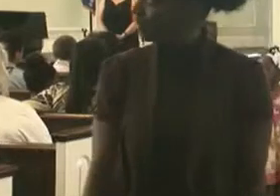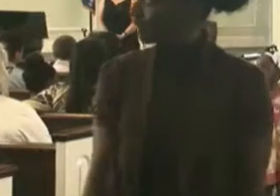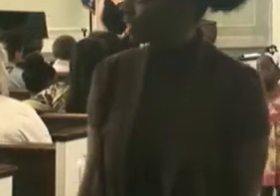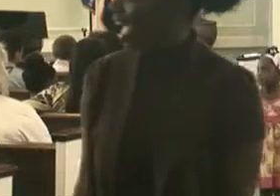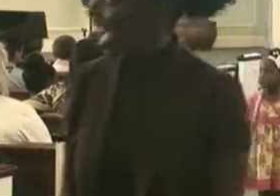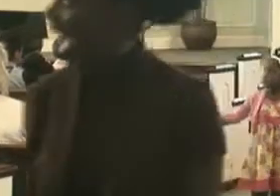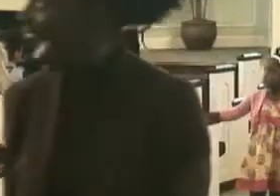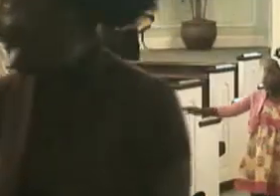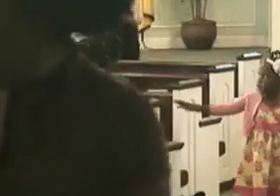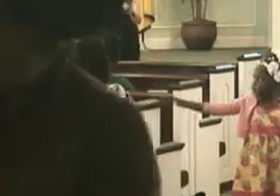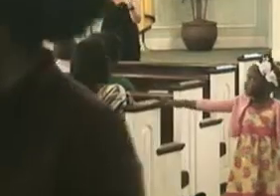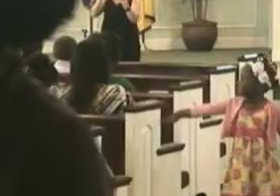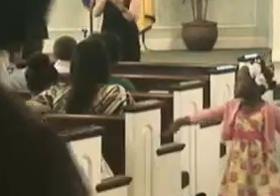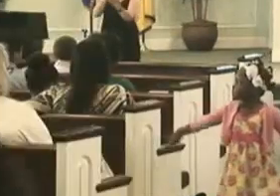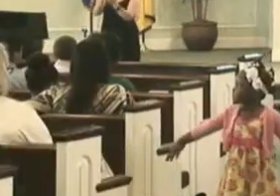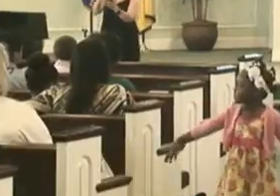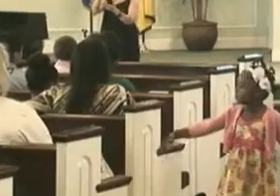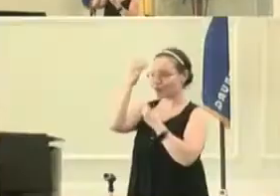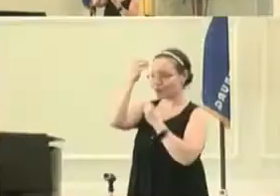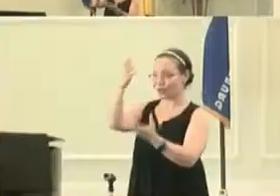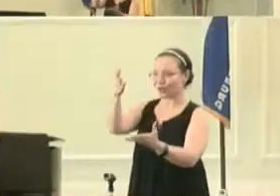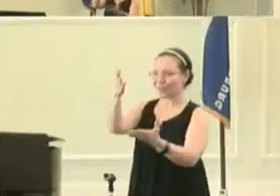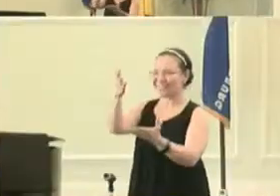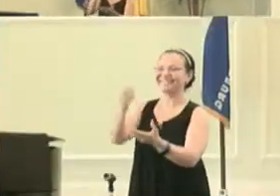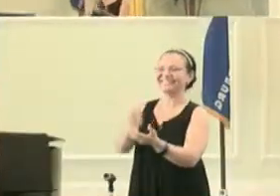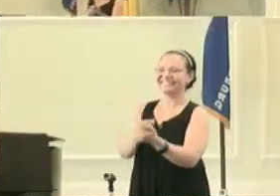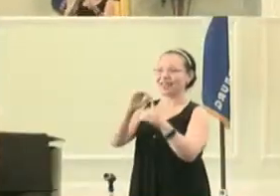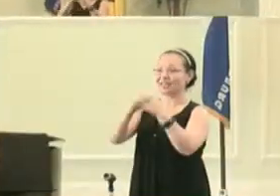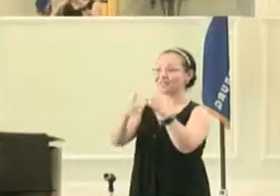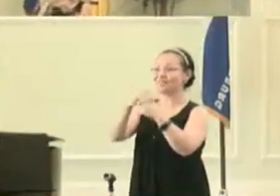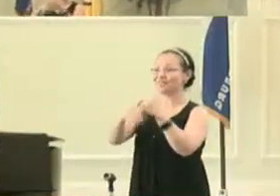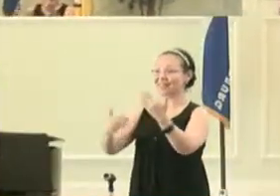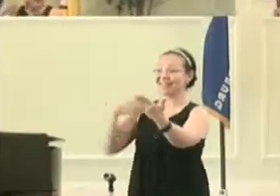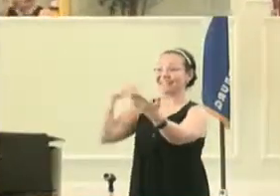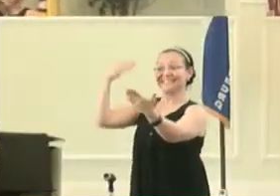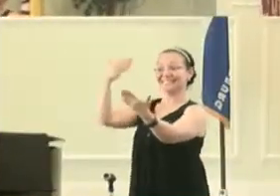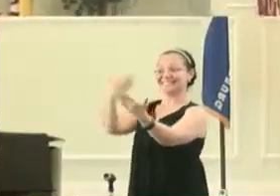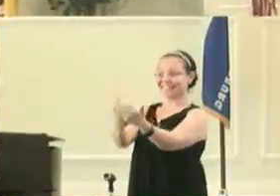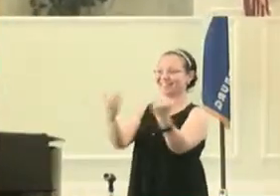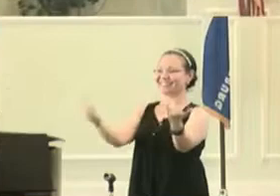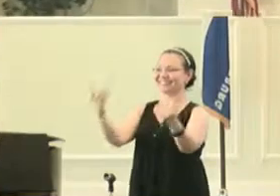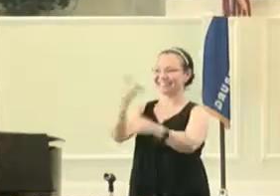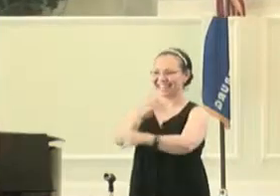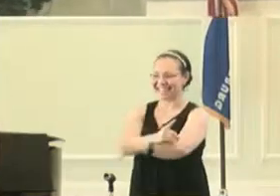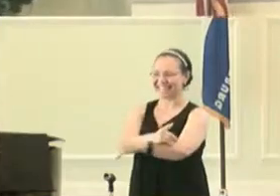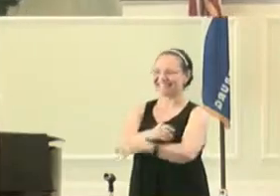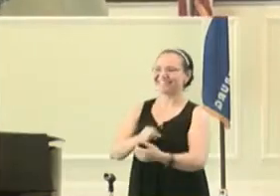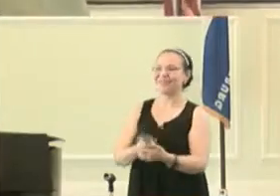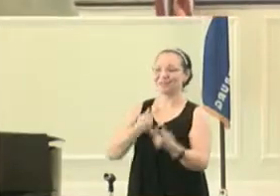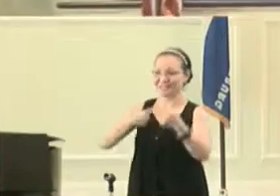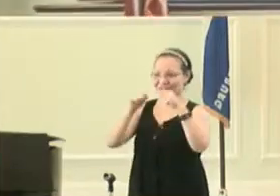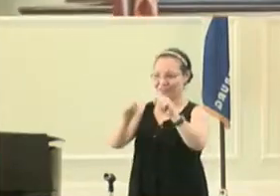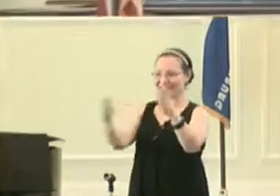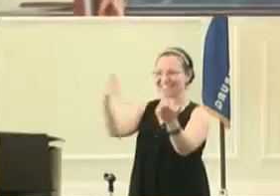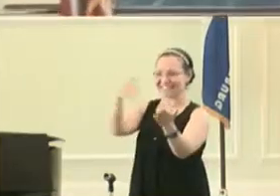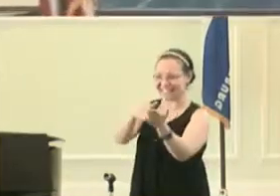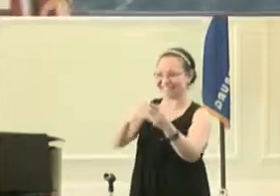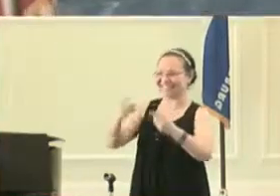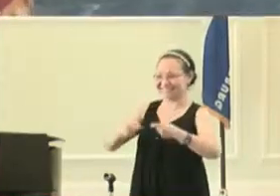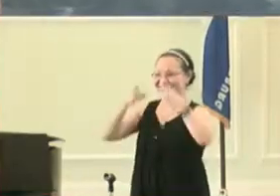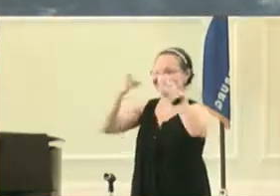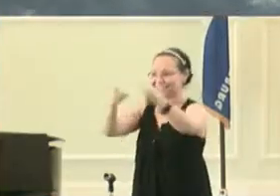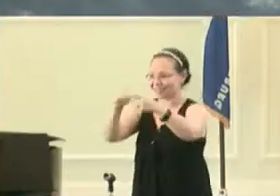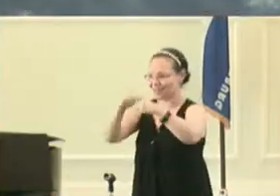Well, I have some good news. The bread has arrived. So we're going to try this again, and I promise not to put anyone on the spot.